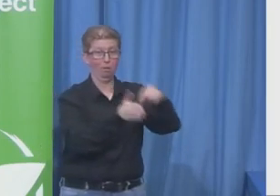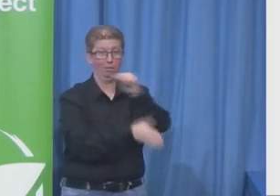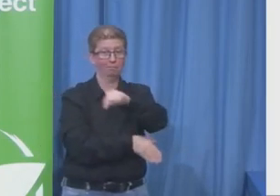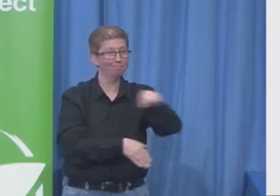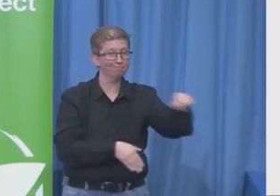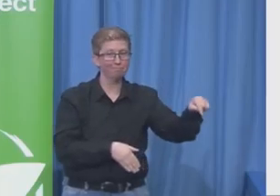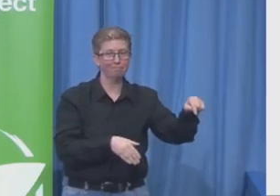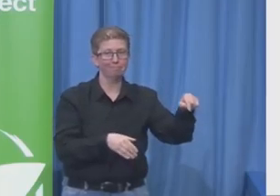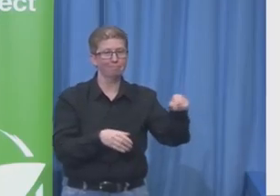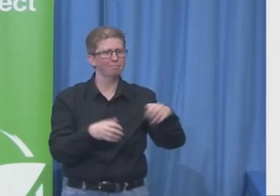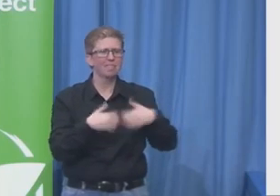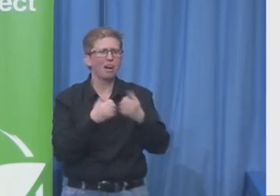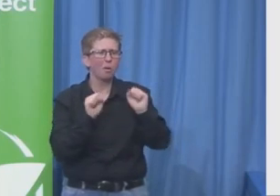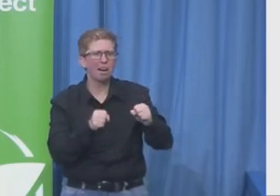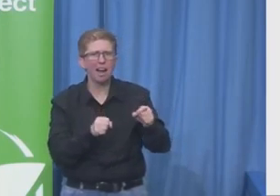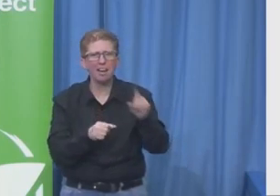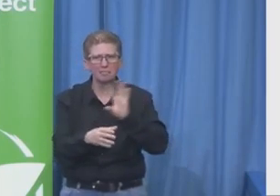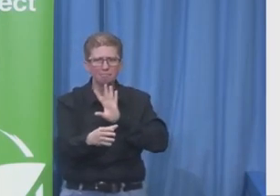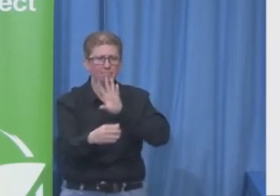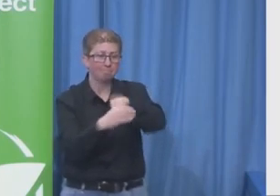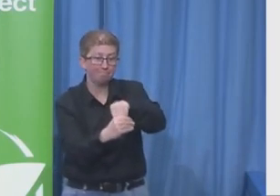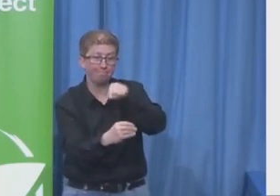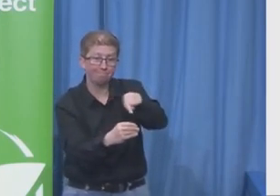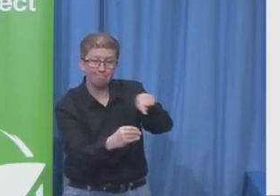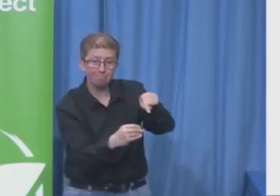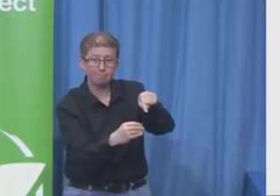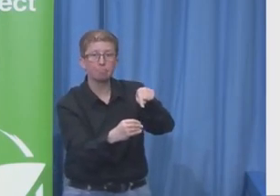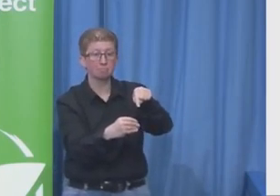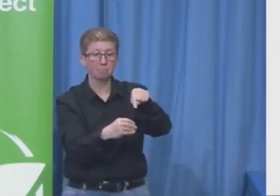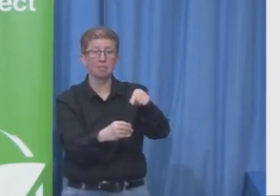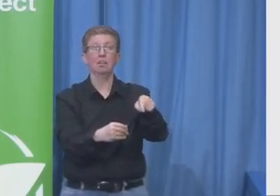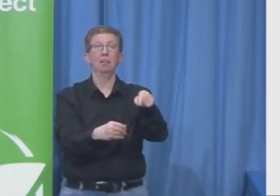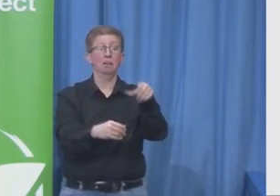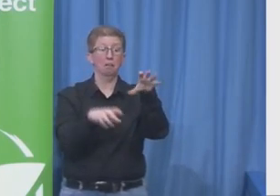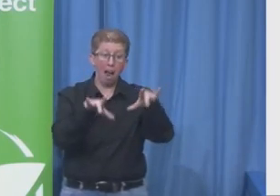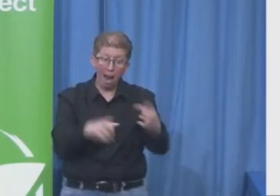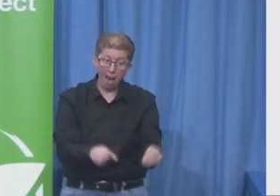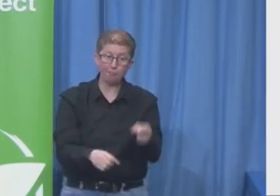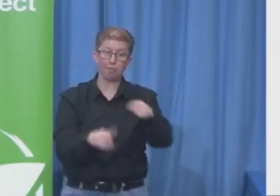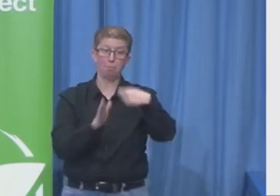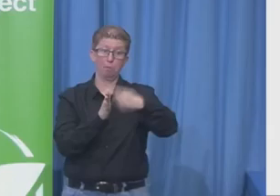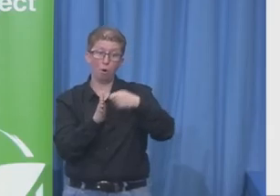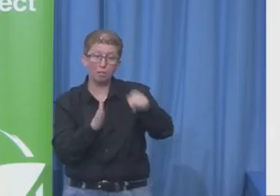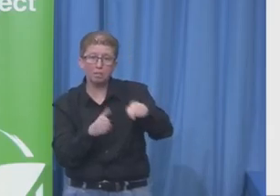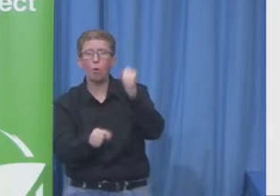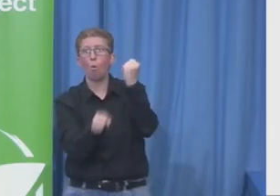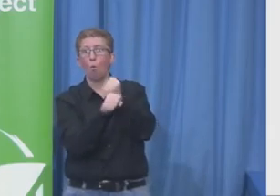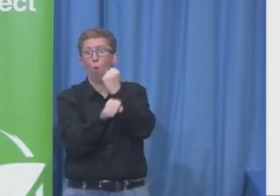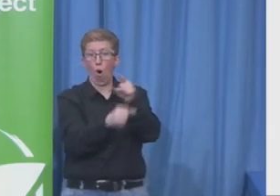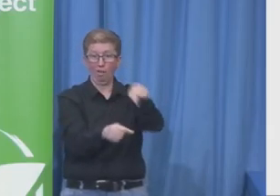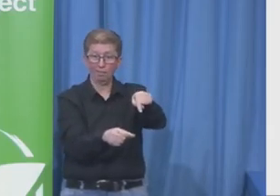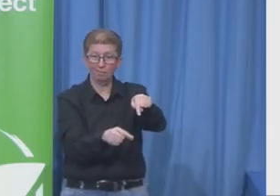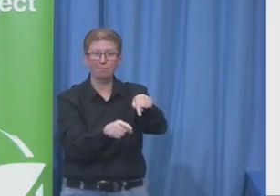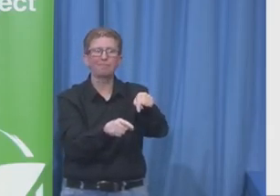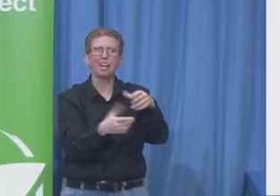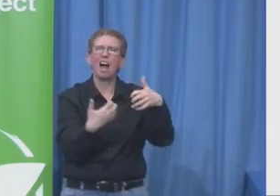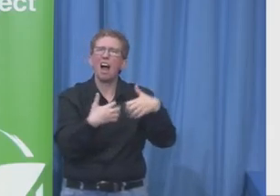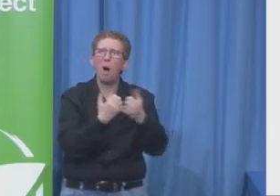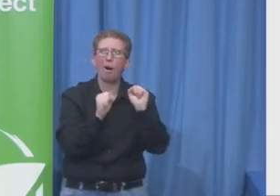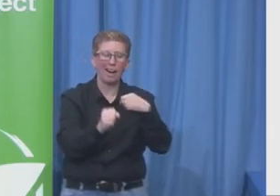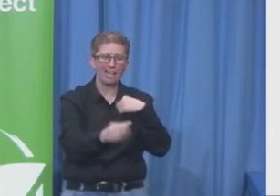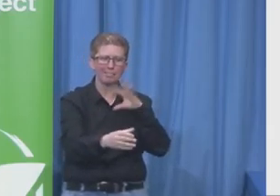So if there is a project on labor, to look to see where can we ensure that disability is included. And then the third